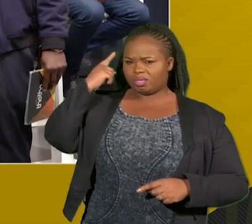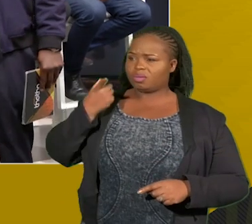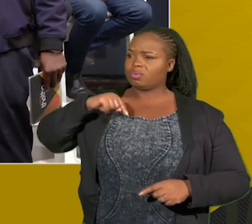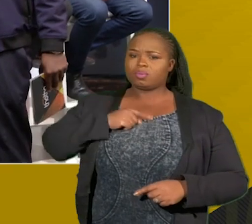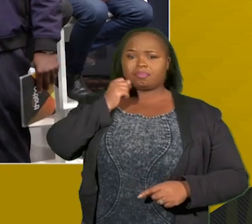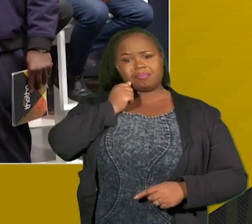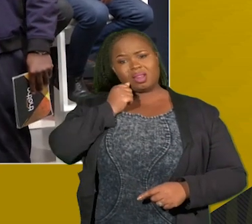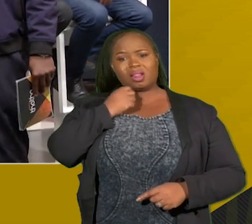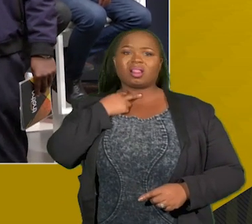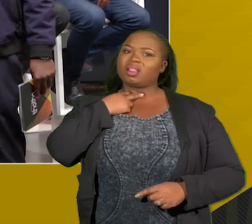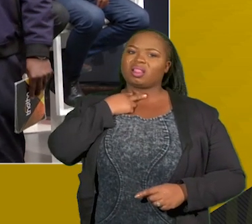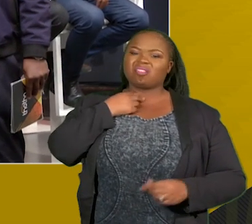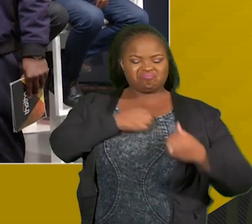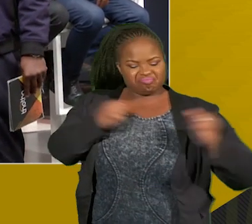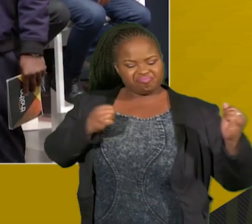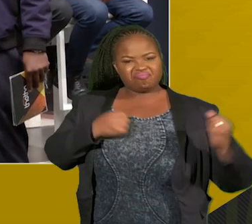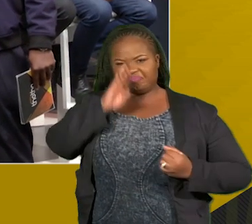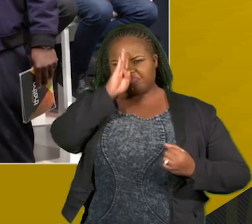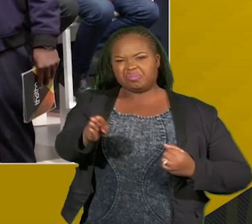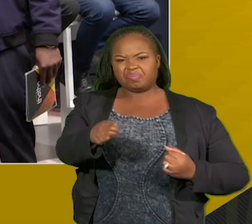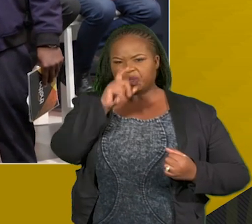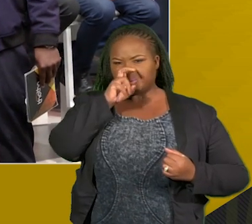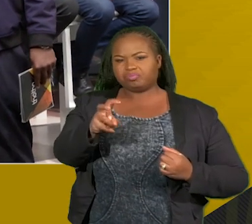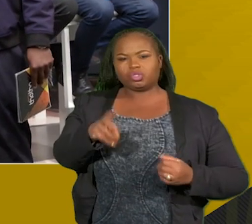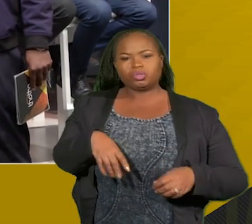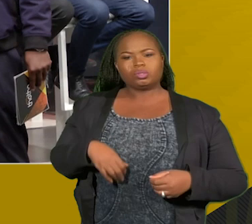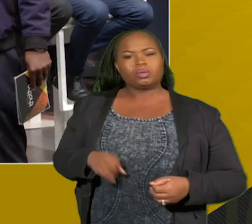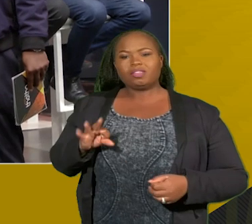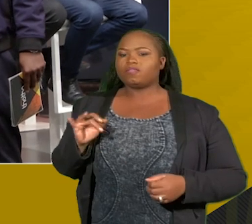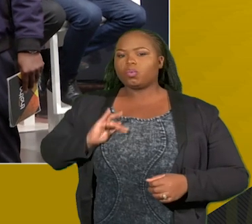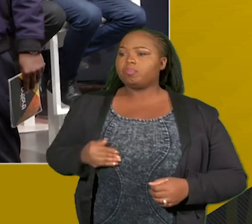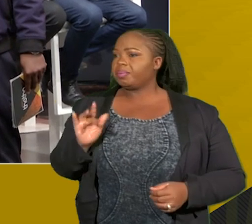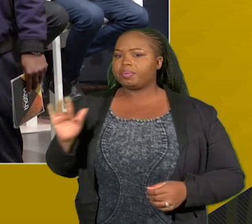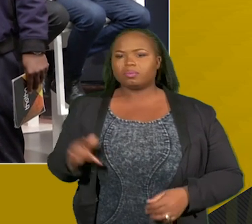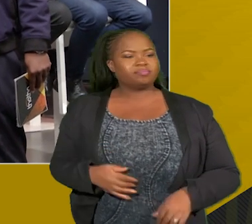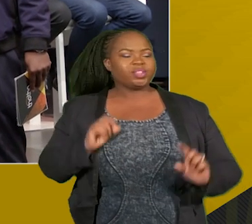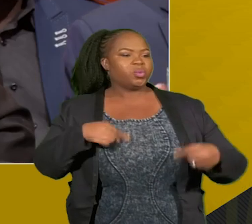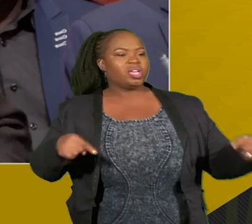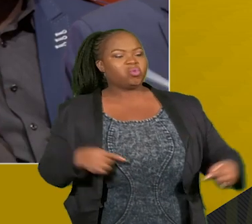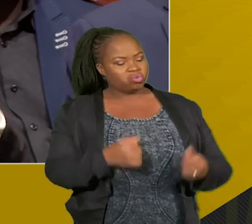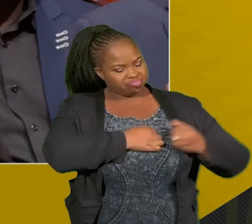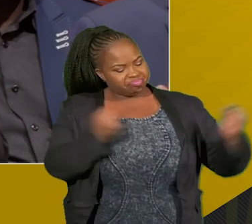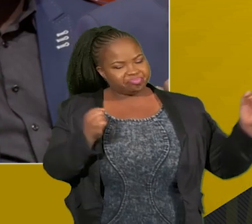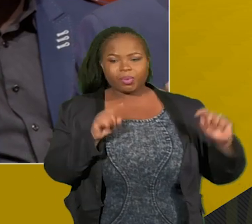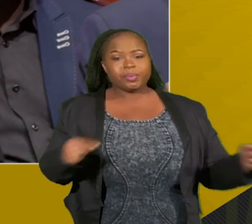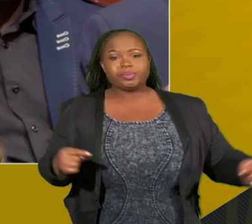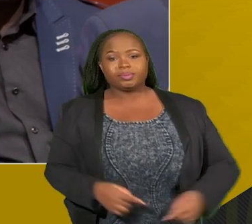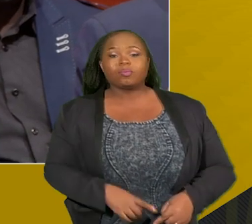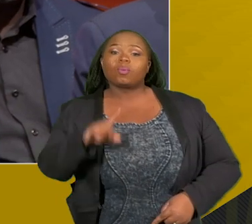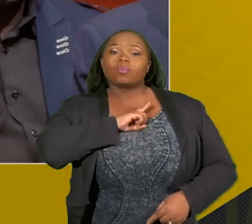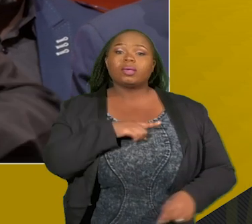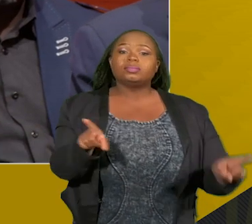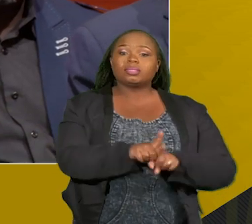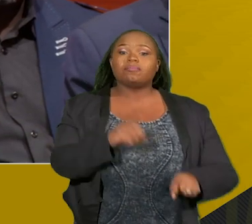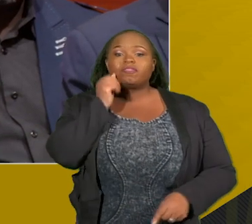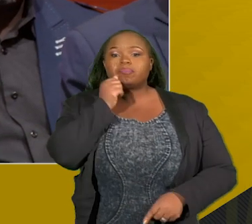Tina Matota siyahluleka ukukhuluma iqiniso sisoda without abantu besifazane? Siyahluleka, siyahluleka. Because normally